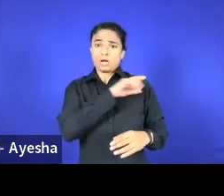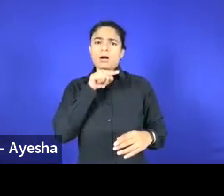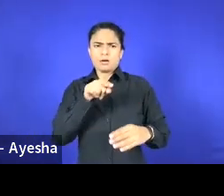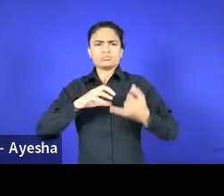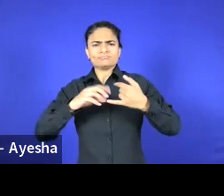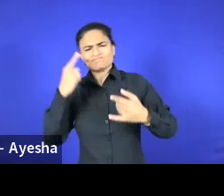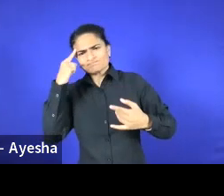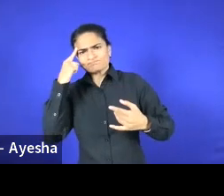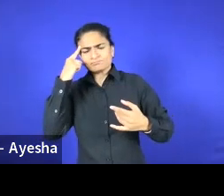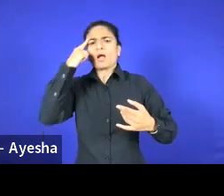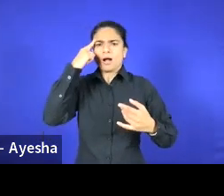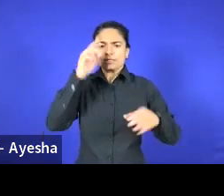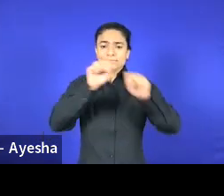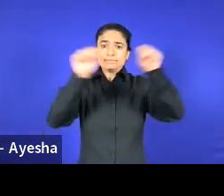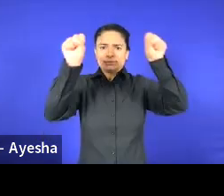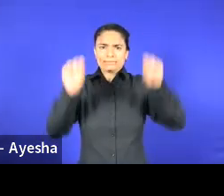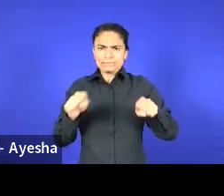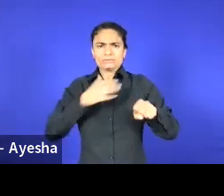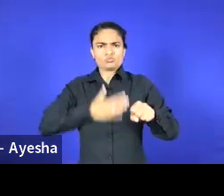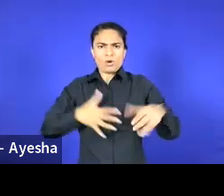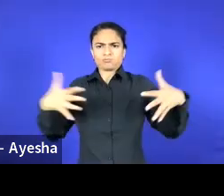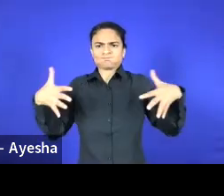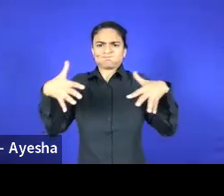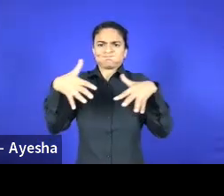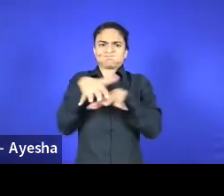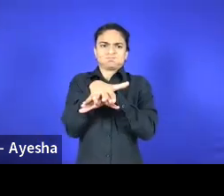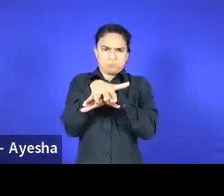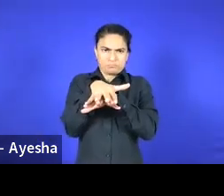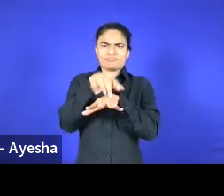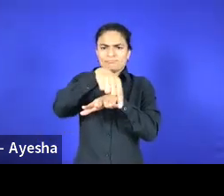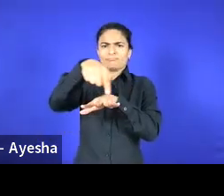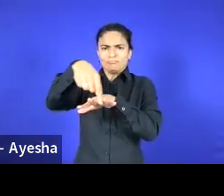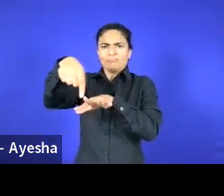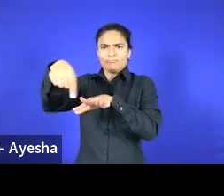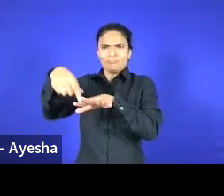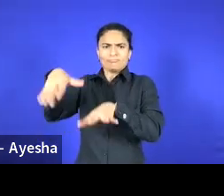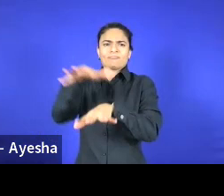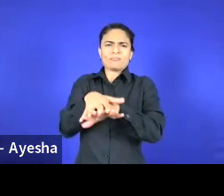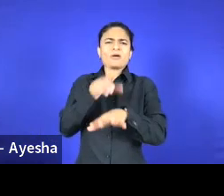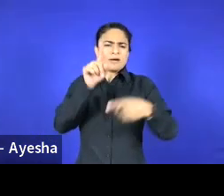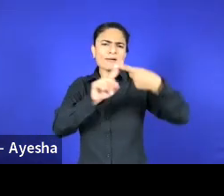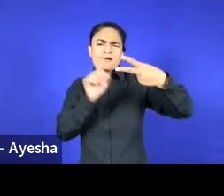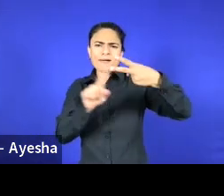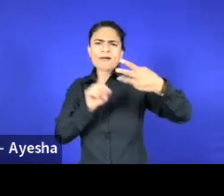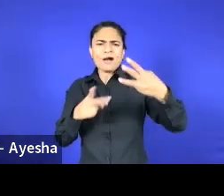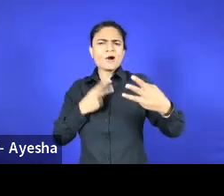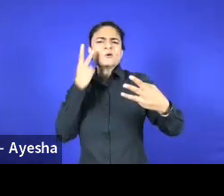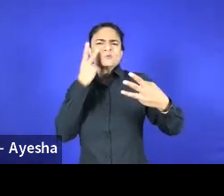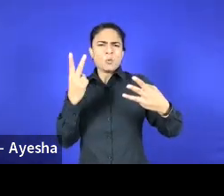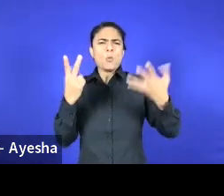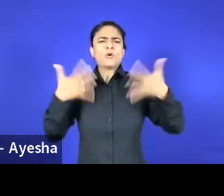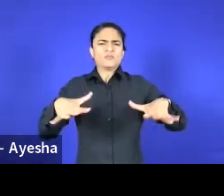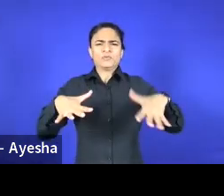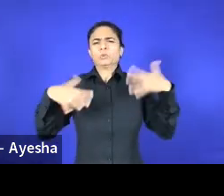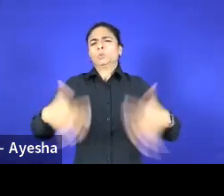challenging in terms of balance. For instance, some countries really want to have medical certificate because they believe